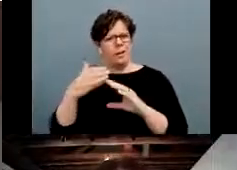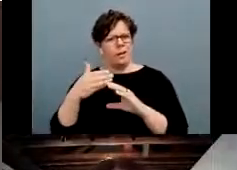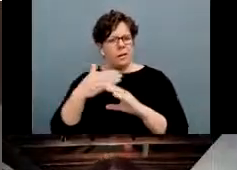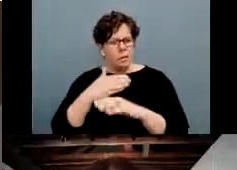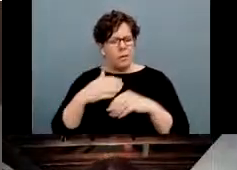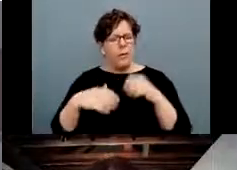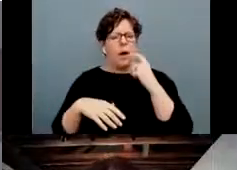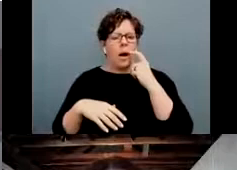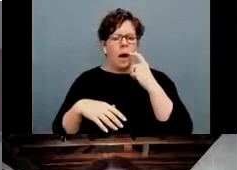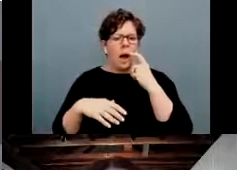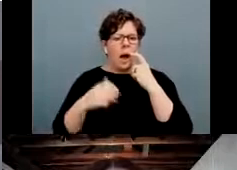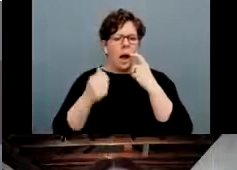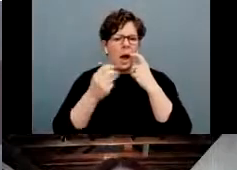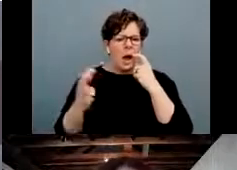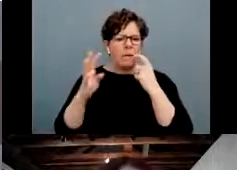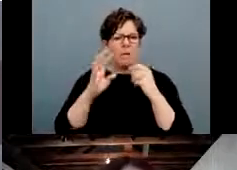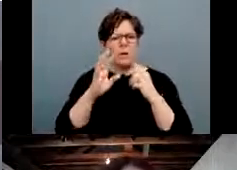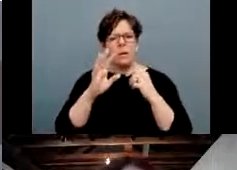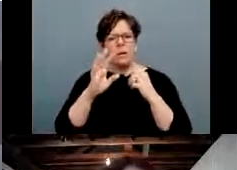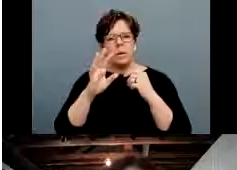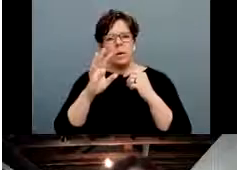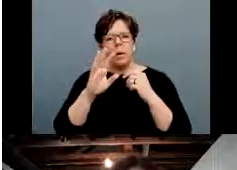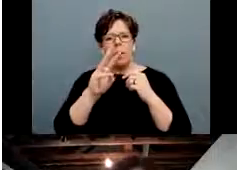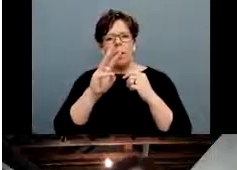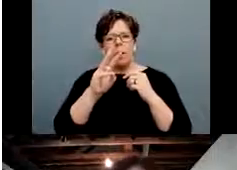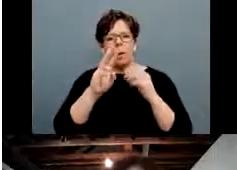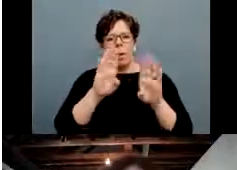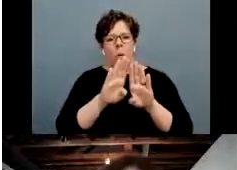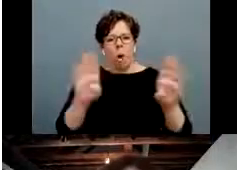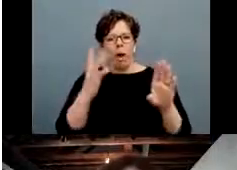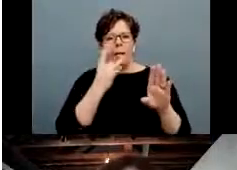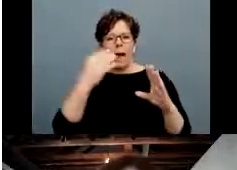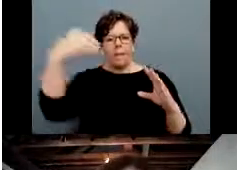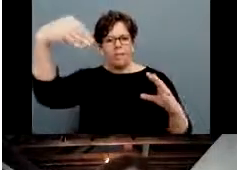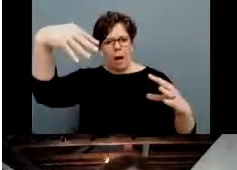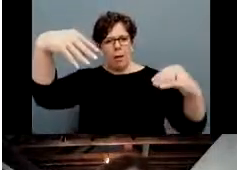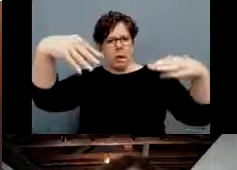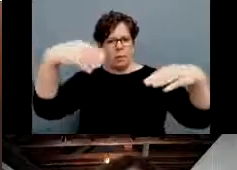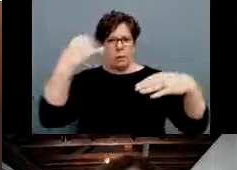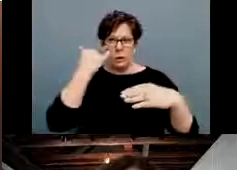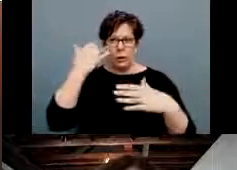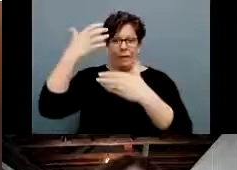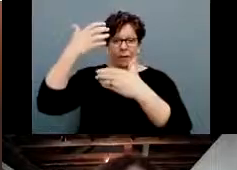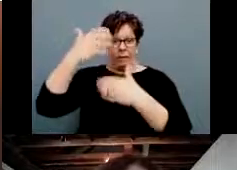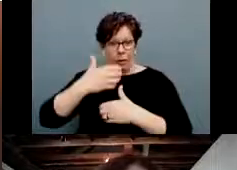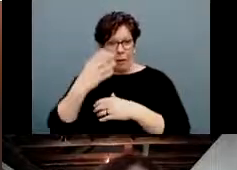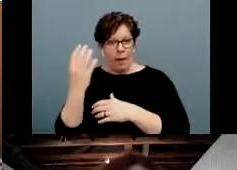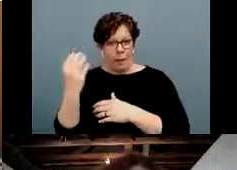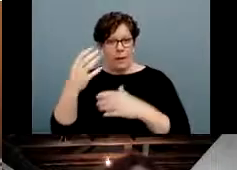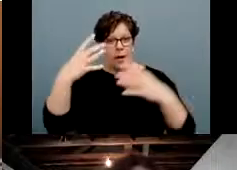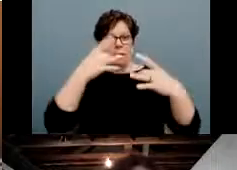a couple of wall sconces, if you see, next to that window. So when it was darker outside, he was still able to have some light to work by.